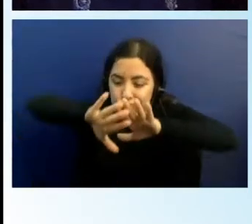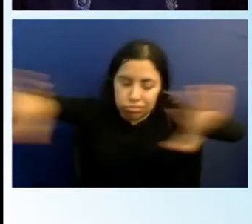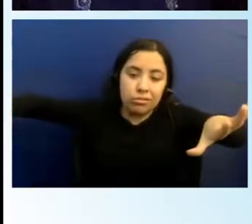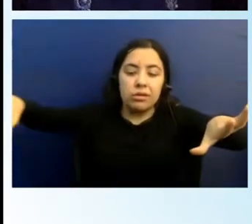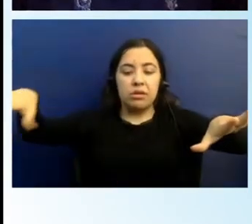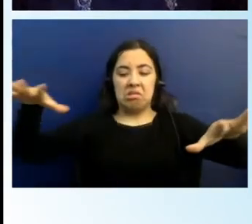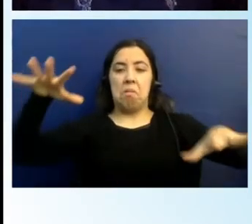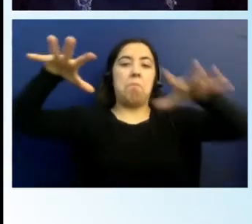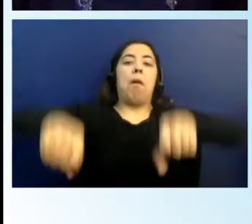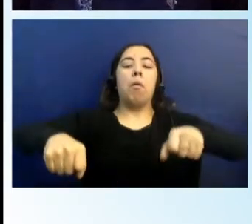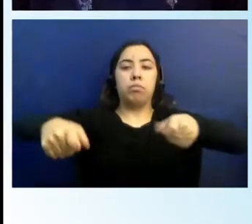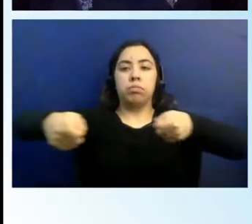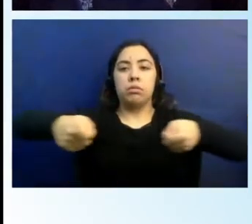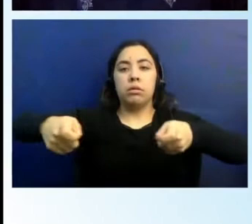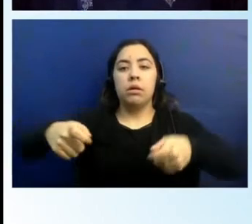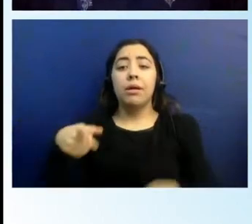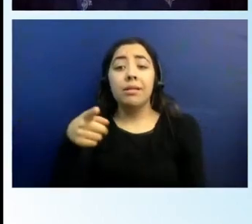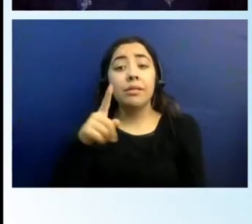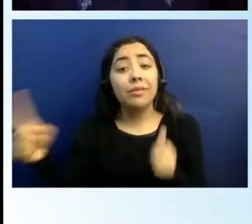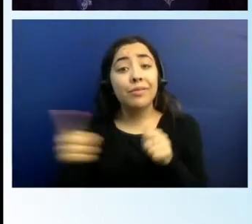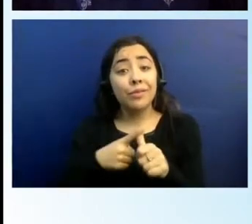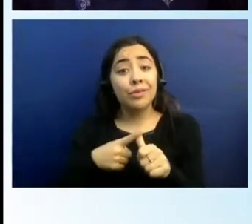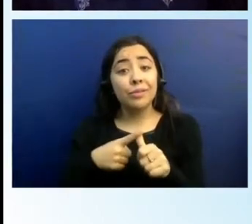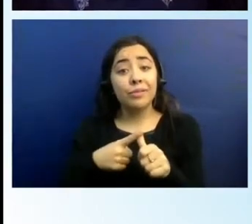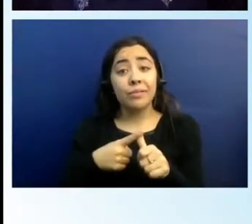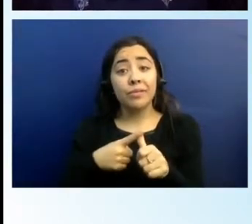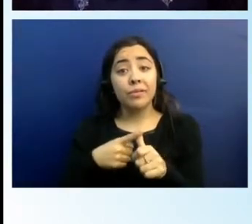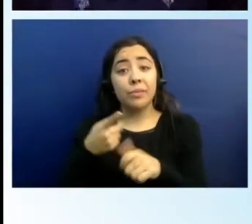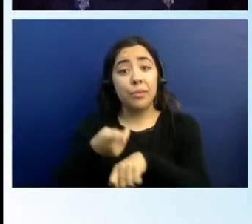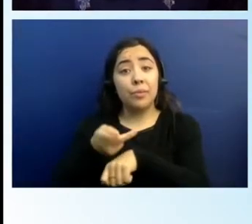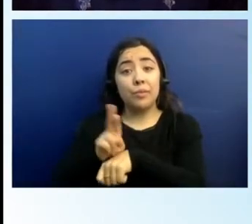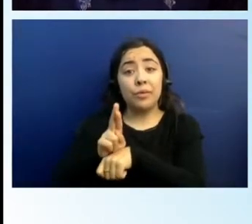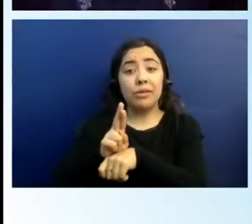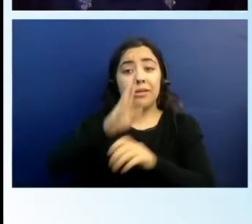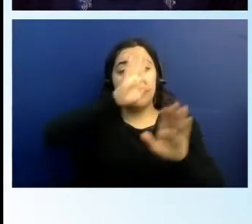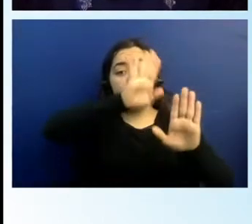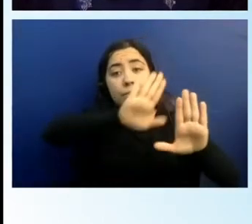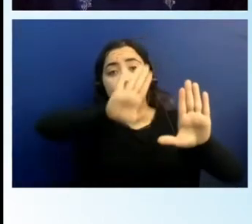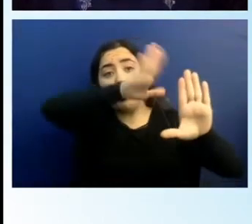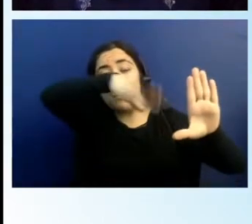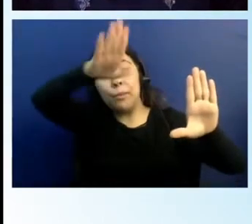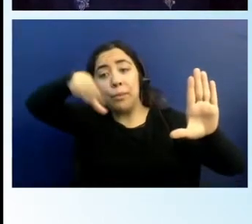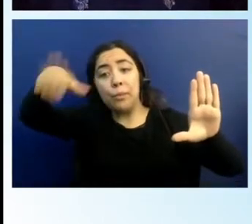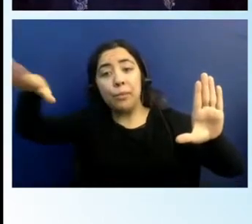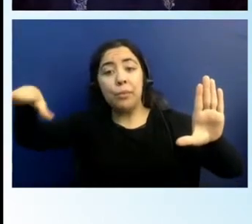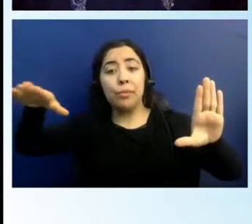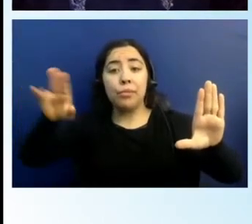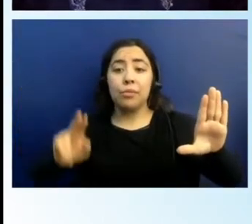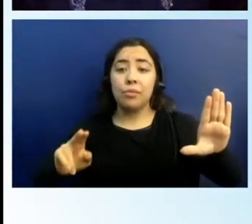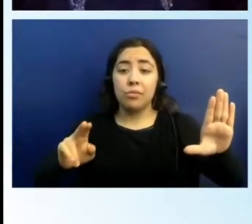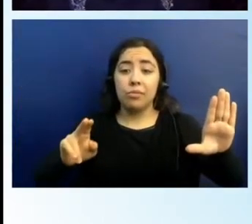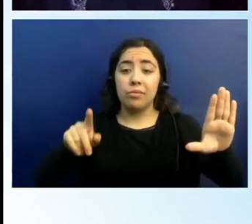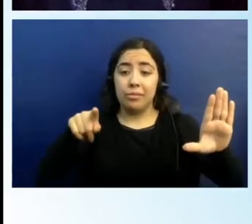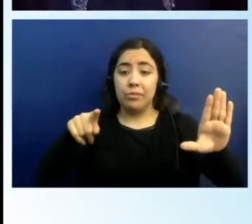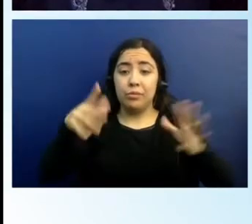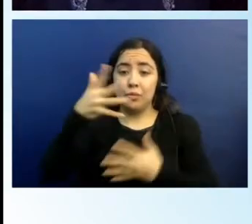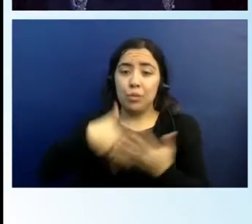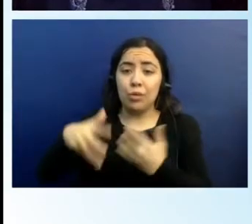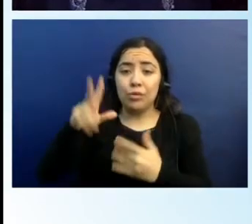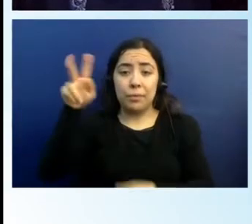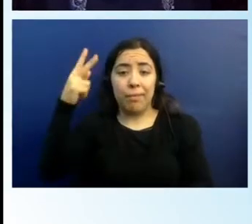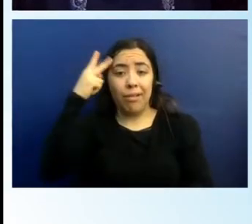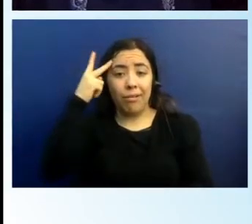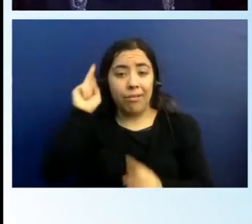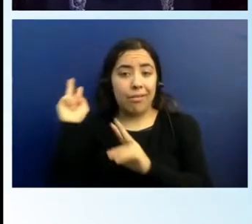Rican mural on the north side, again, is social political themes. And if you